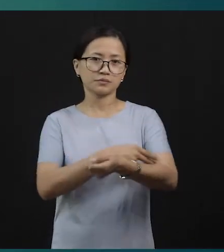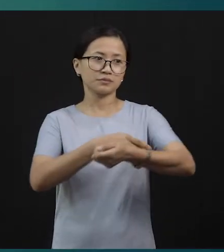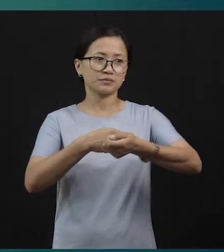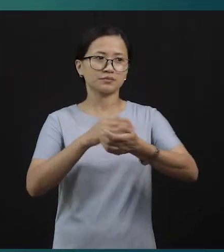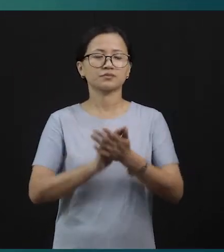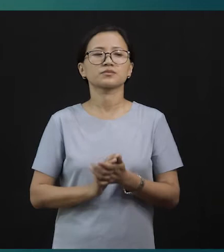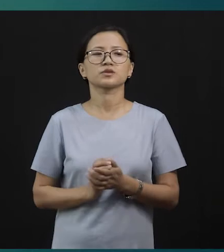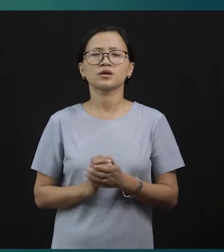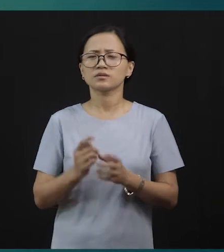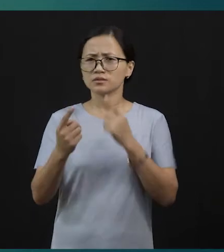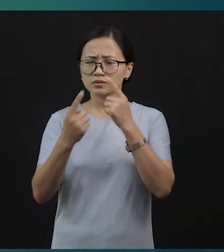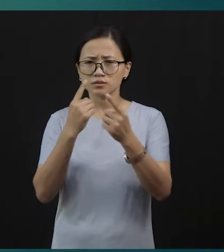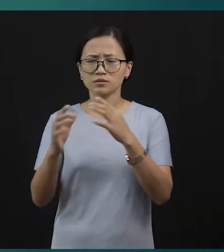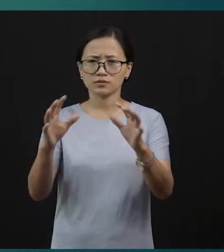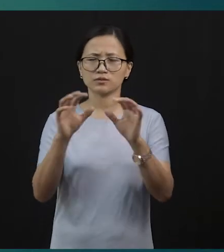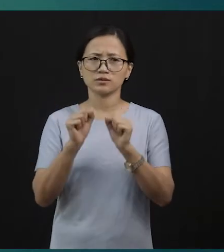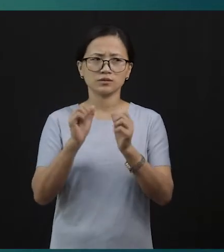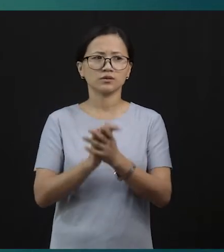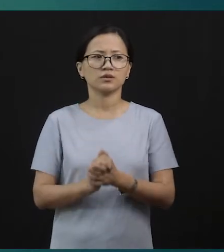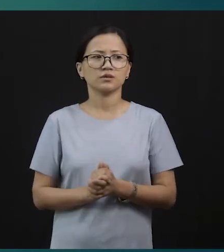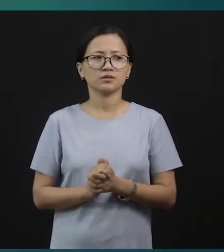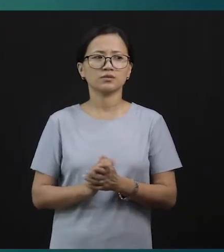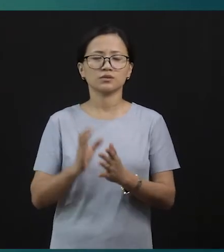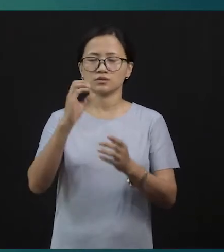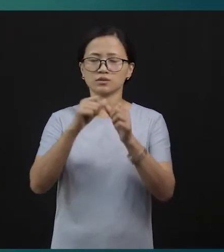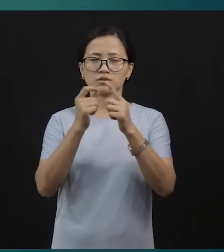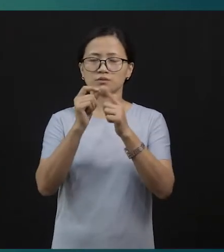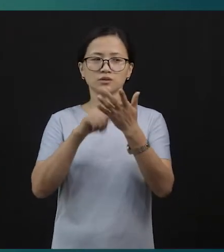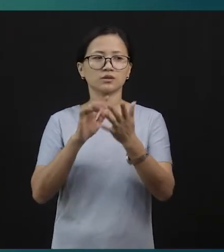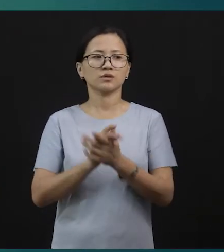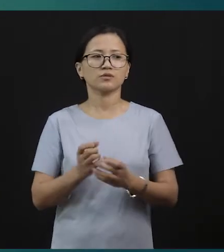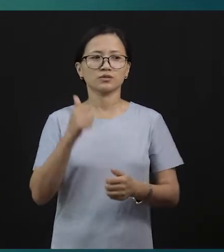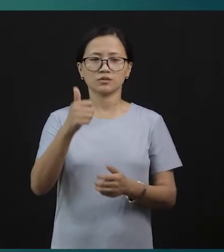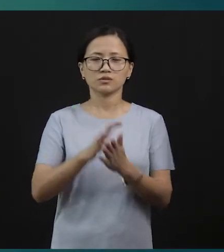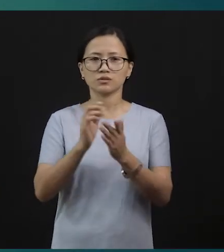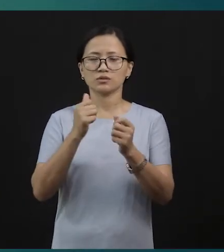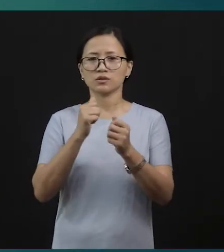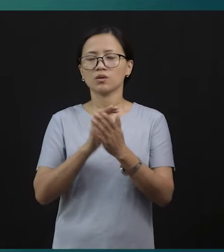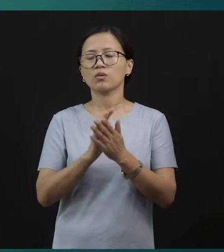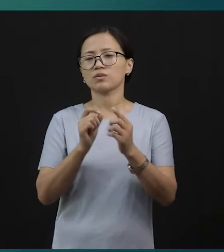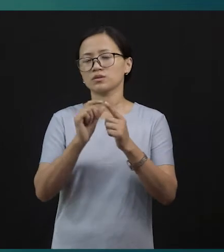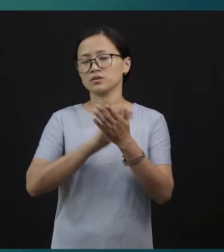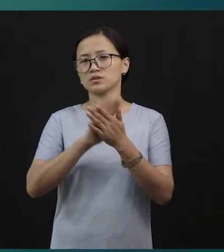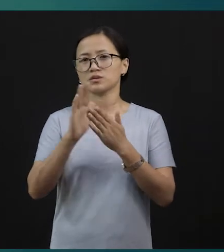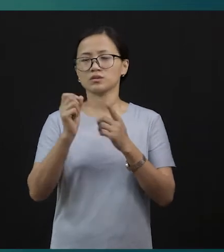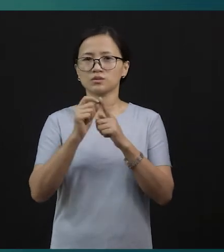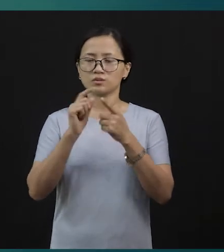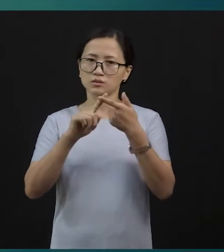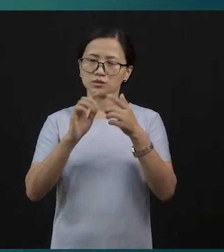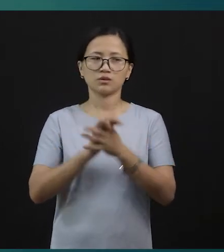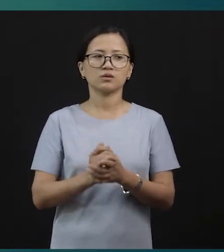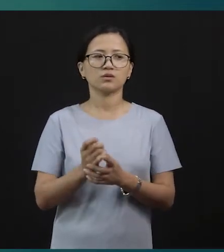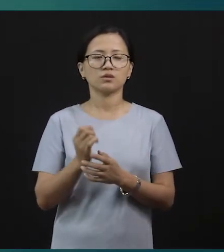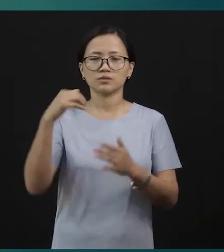Dice discovered the Cape of Good Hope in 1948. Bartholomew Dice discovered the Cape